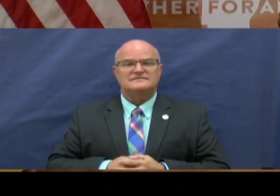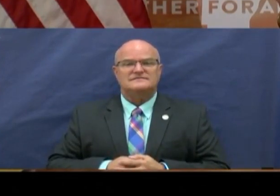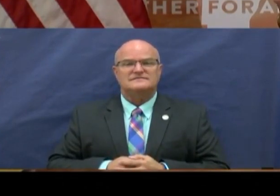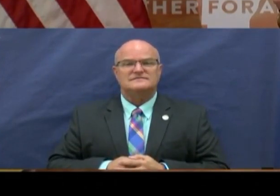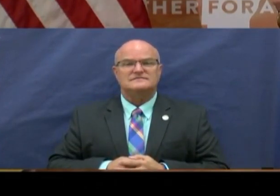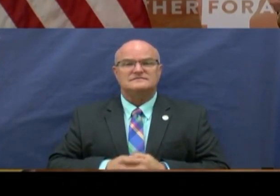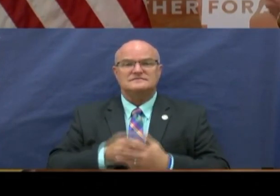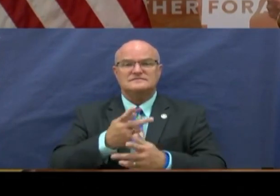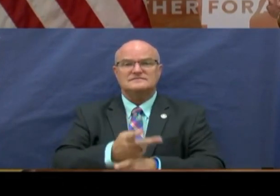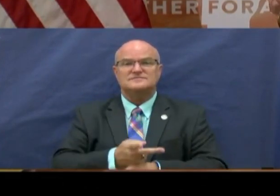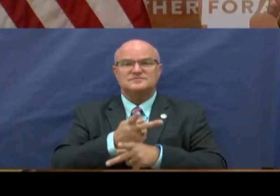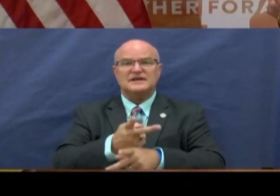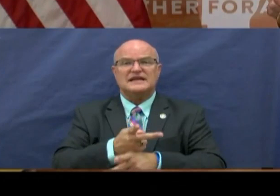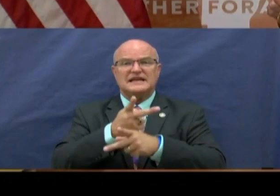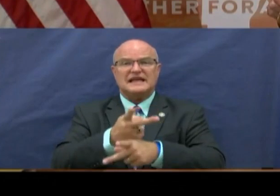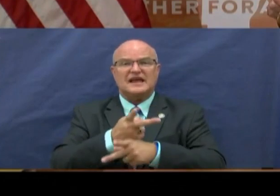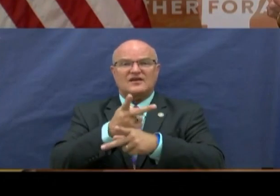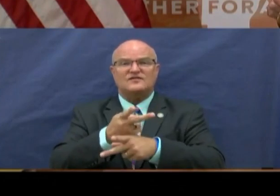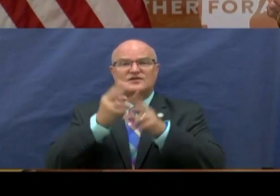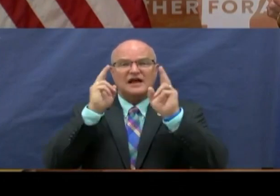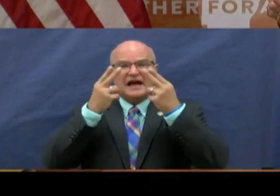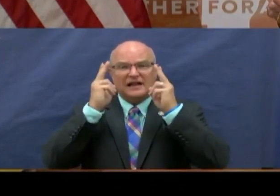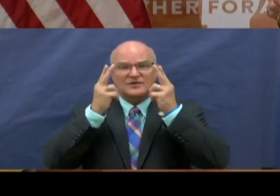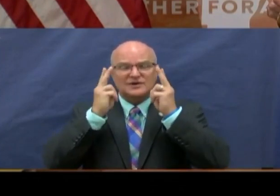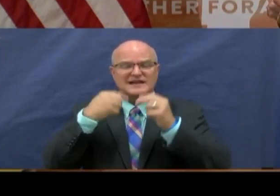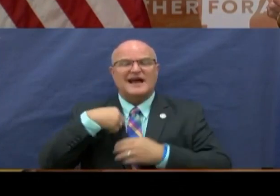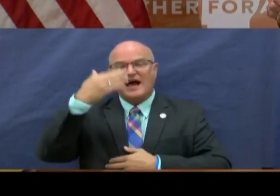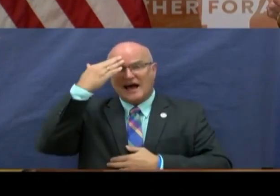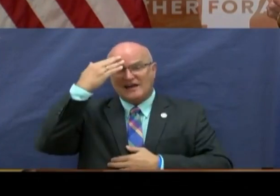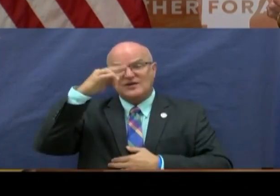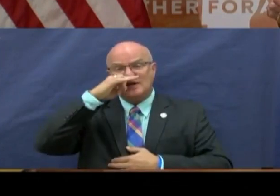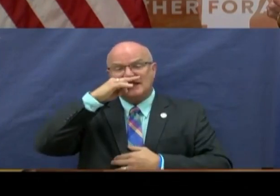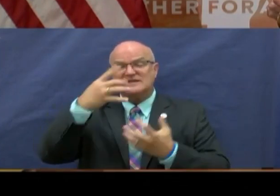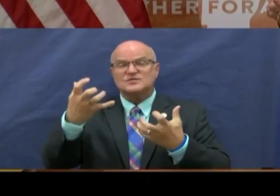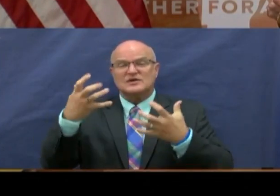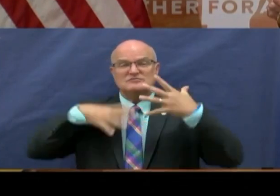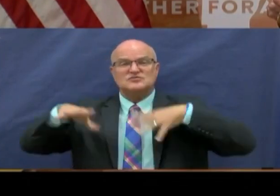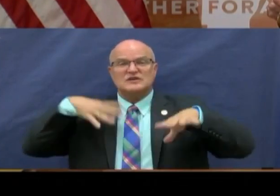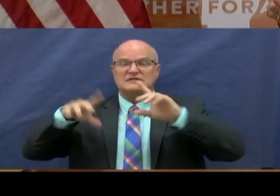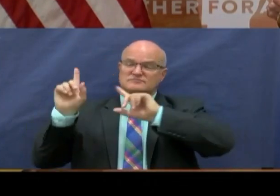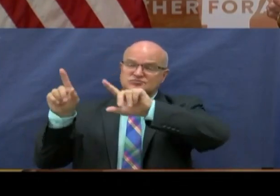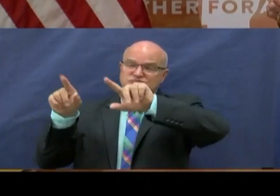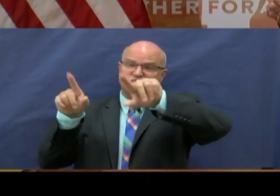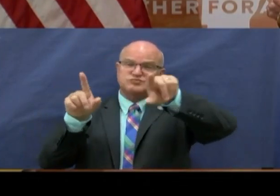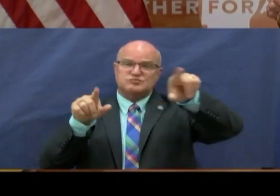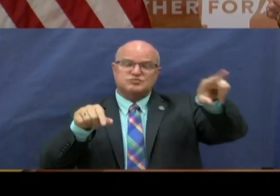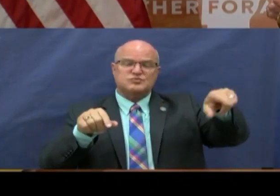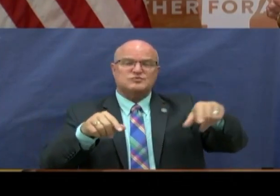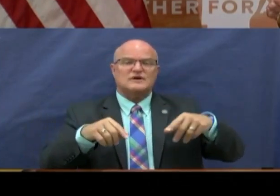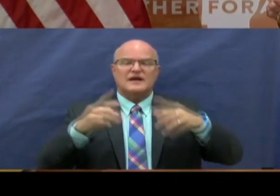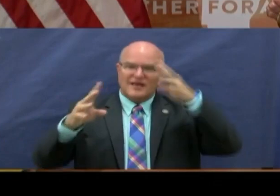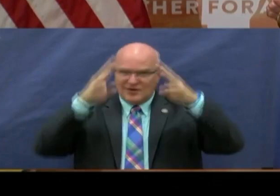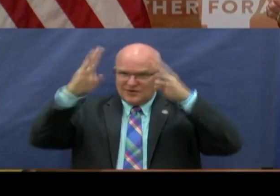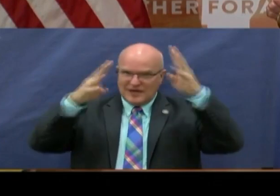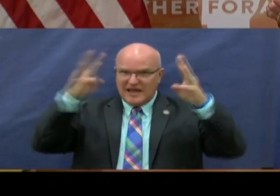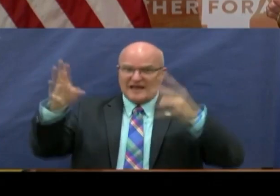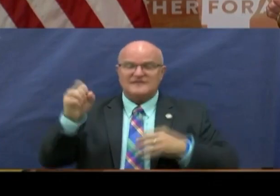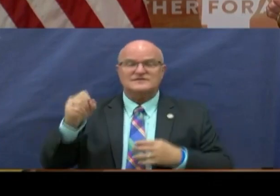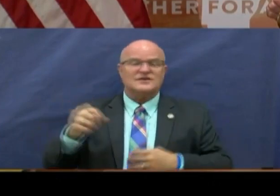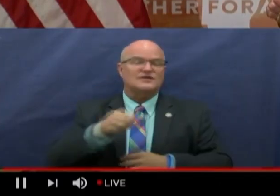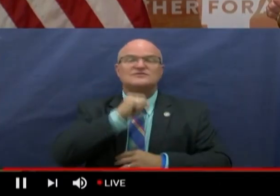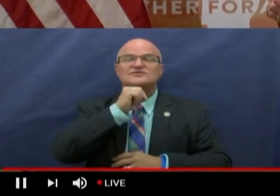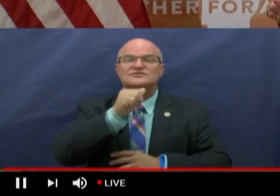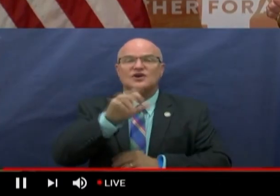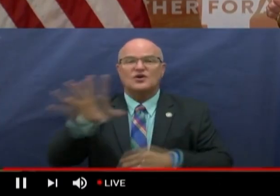just be careful this Halloween. I know kids want to go out, they want to dress up. You've got to be creative so that you